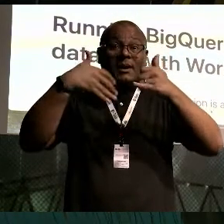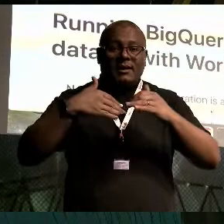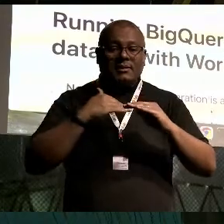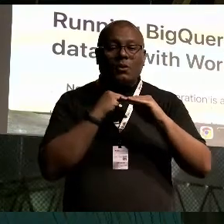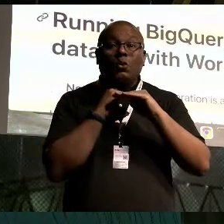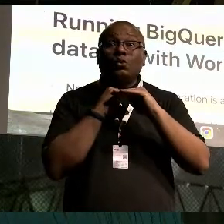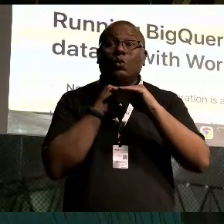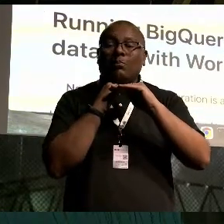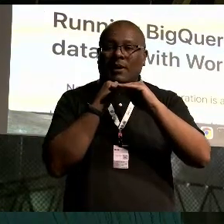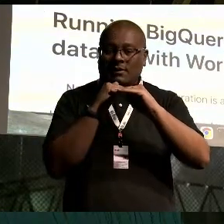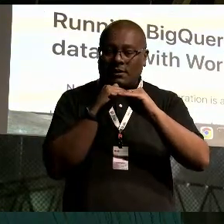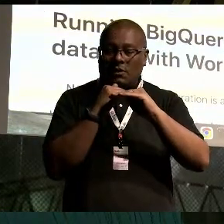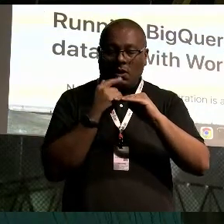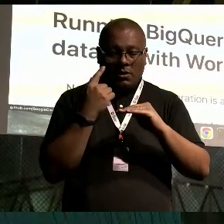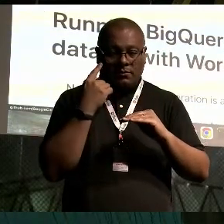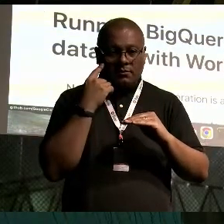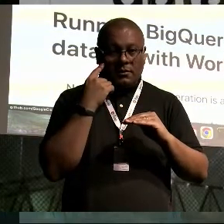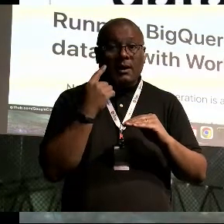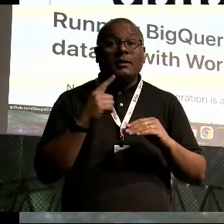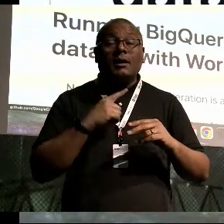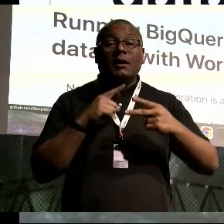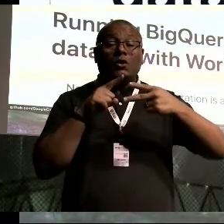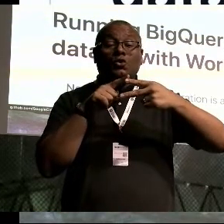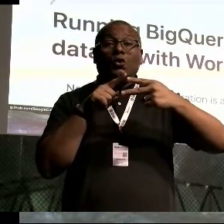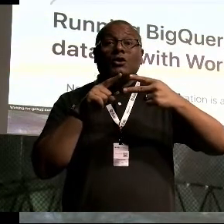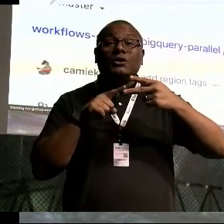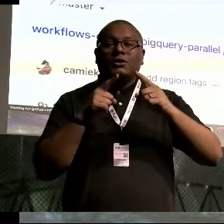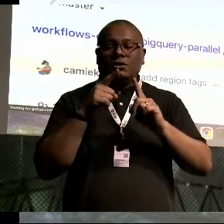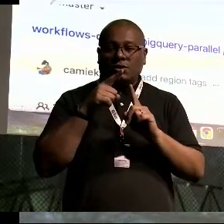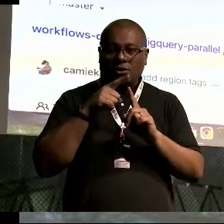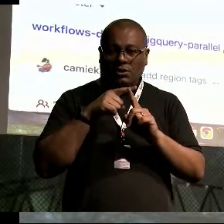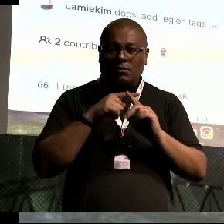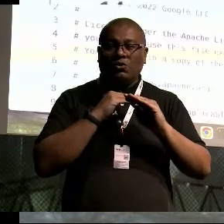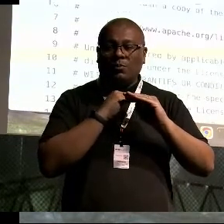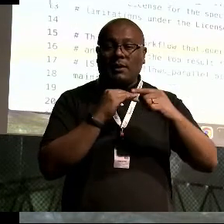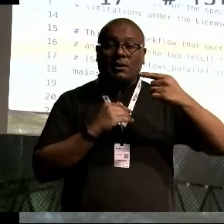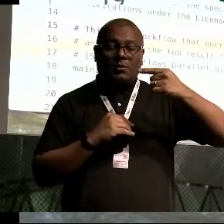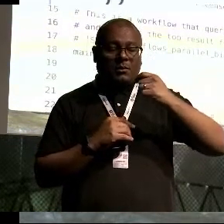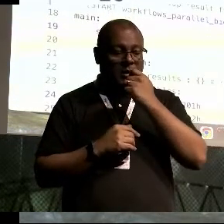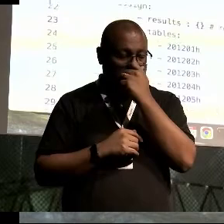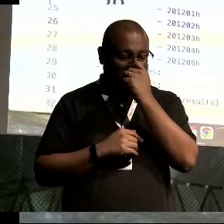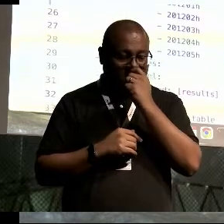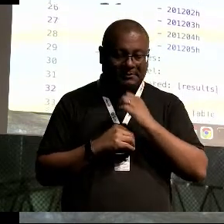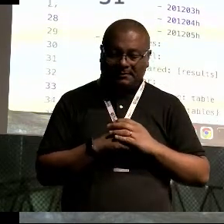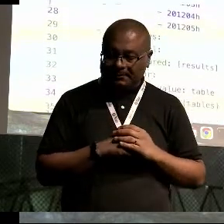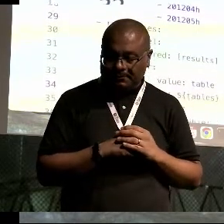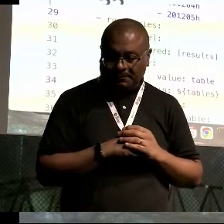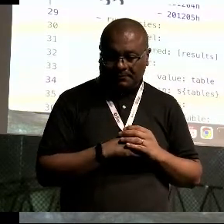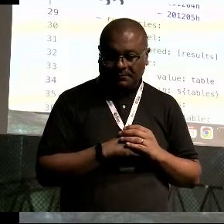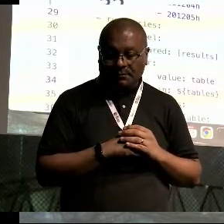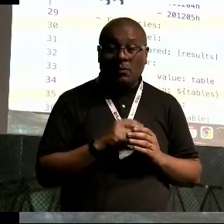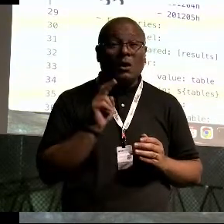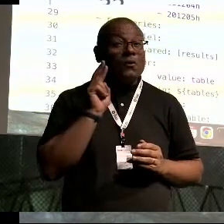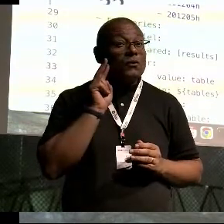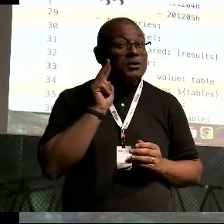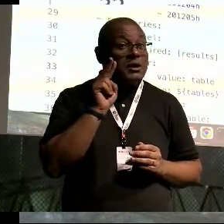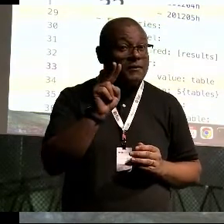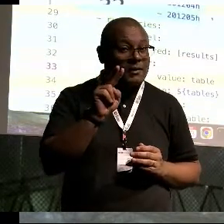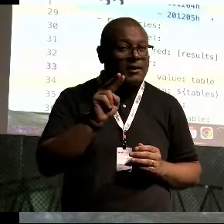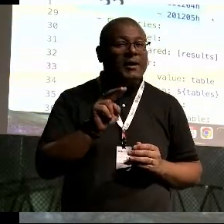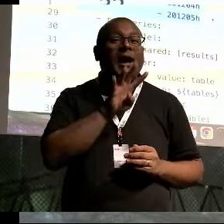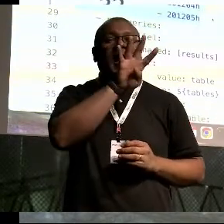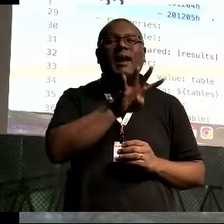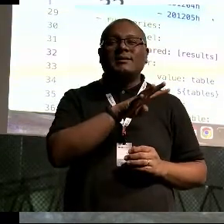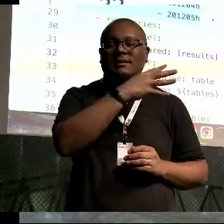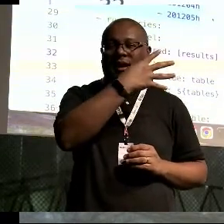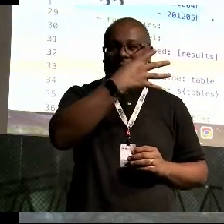parallel. So I had these two versions, the serial and the parallel, but if you look at the parallel one, you will see that we have our tables that we